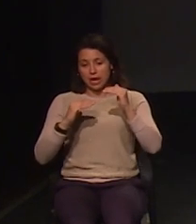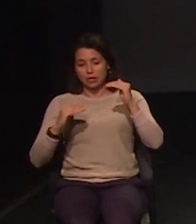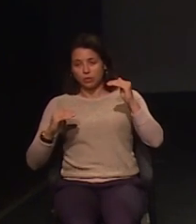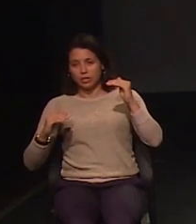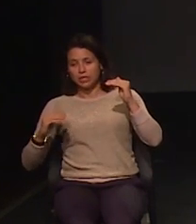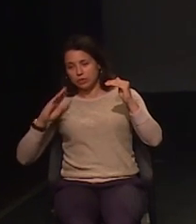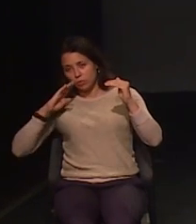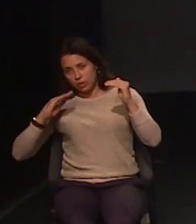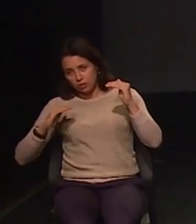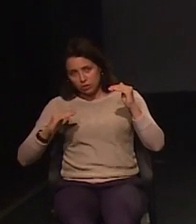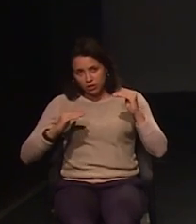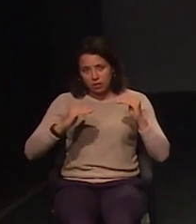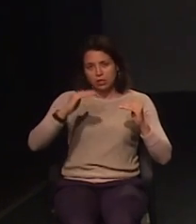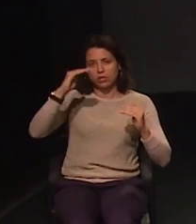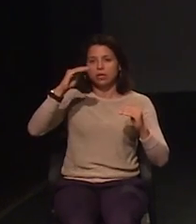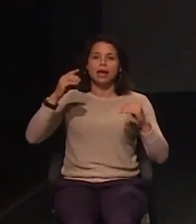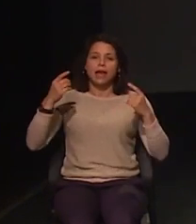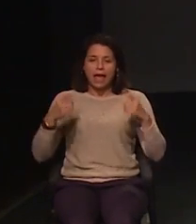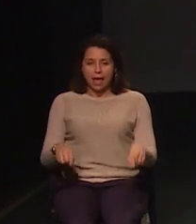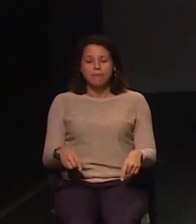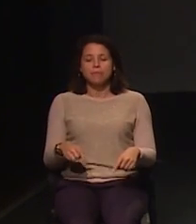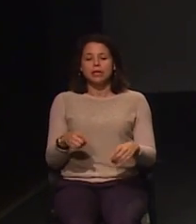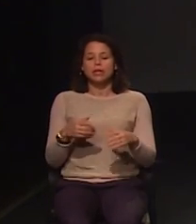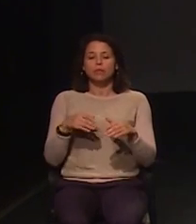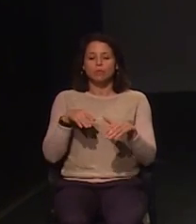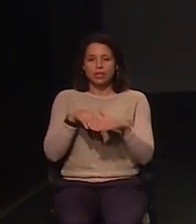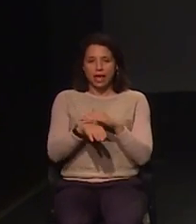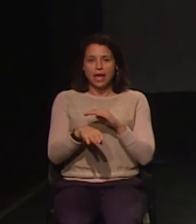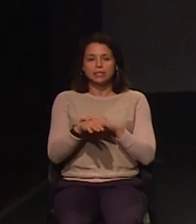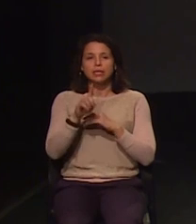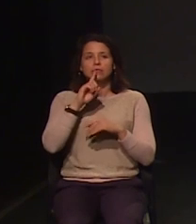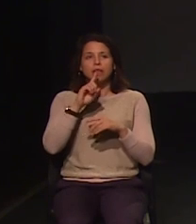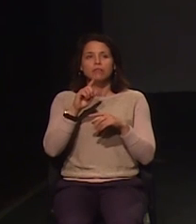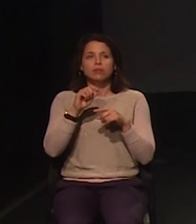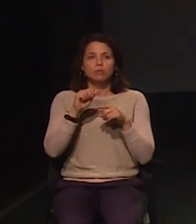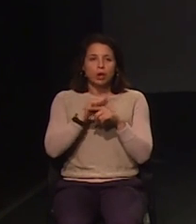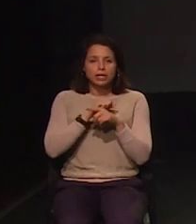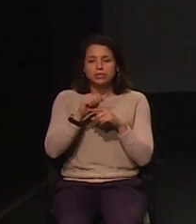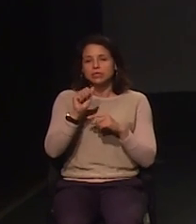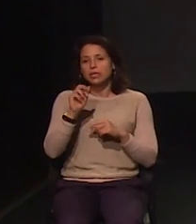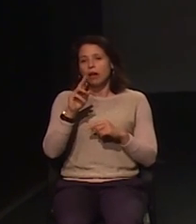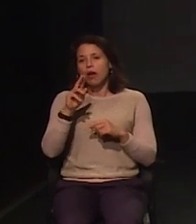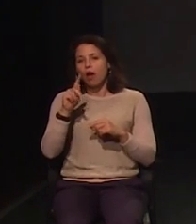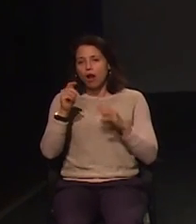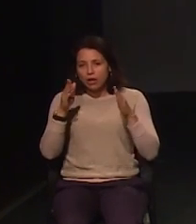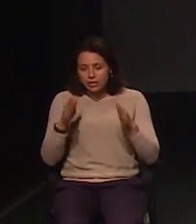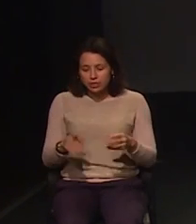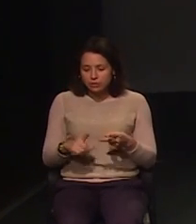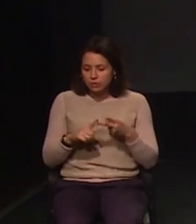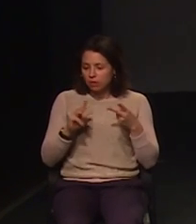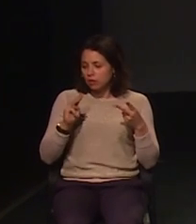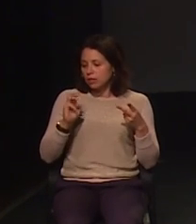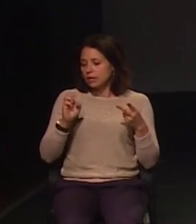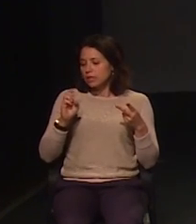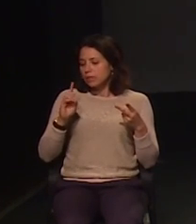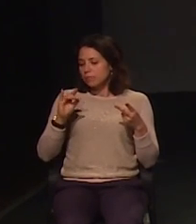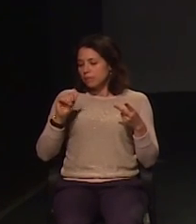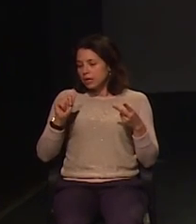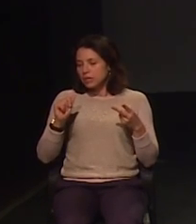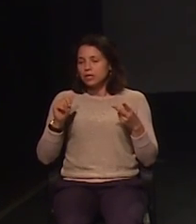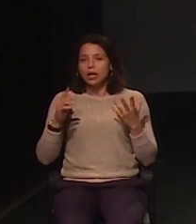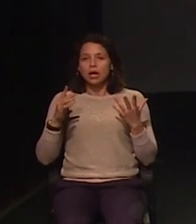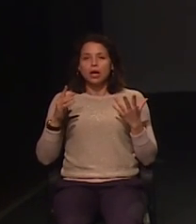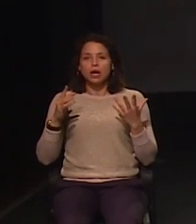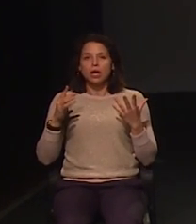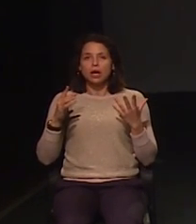for practicing artists or media consumption or, you know, just how Americans consume